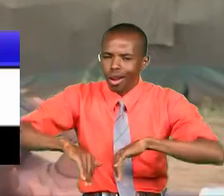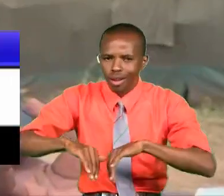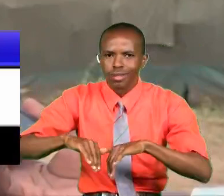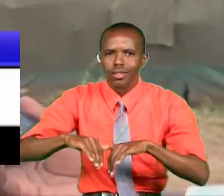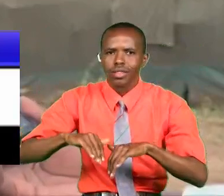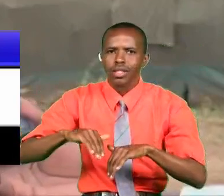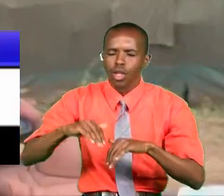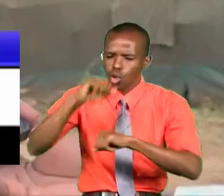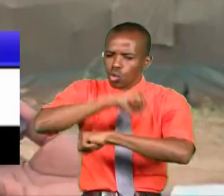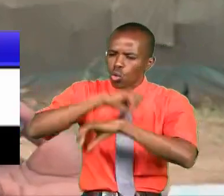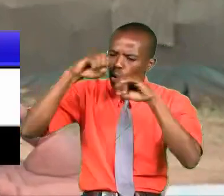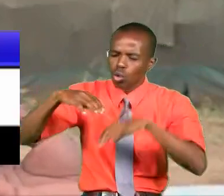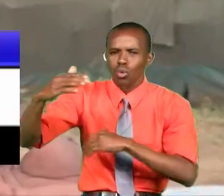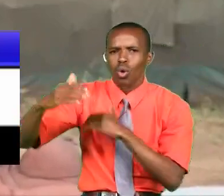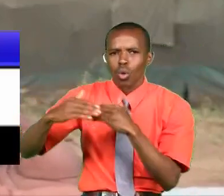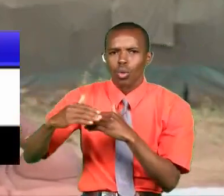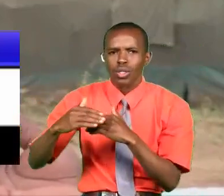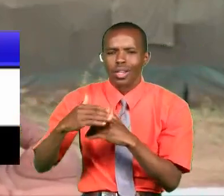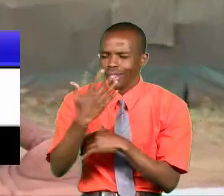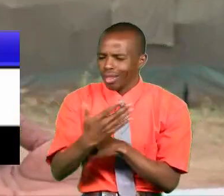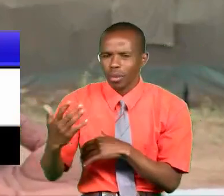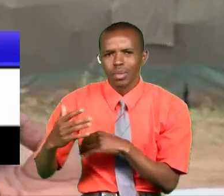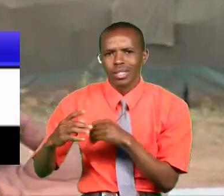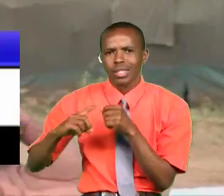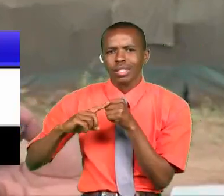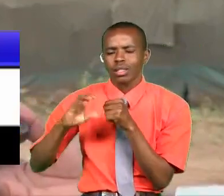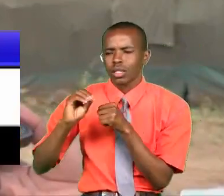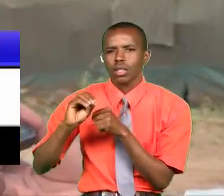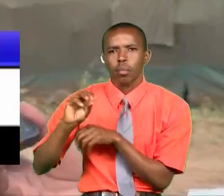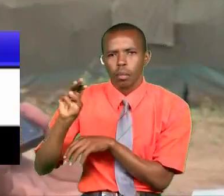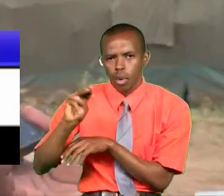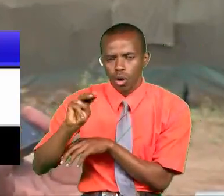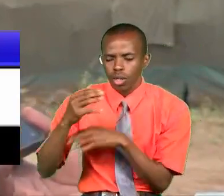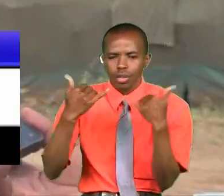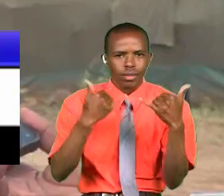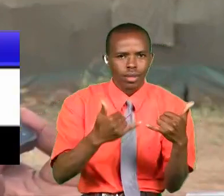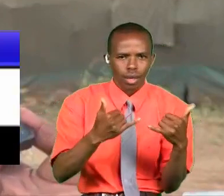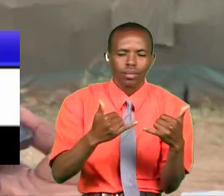lost about property worth about 60 million. So sahi